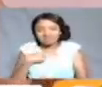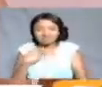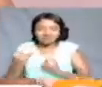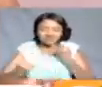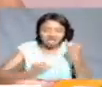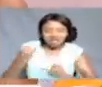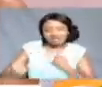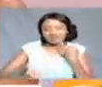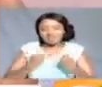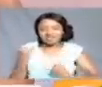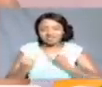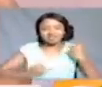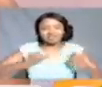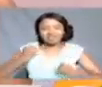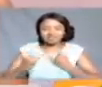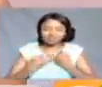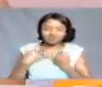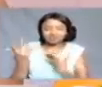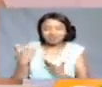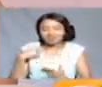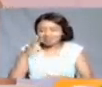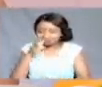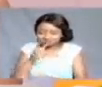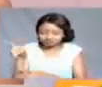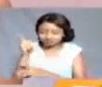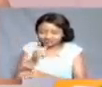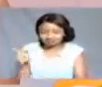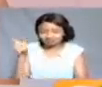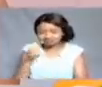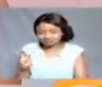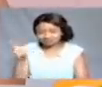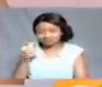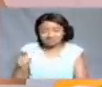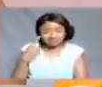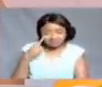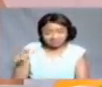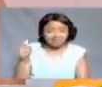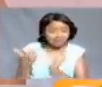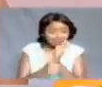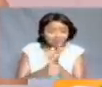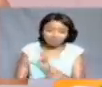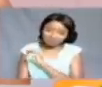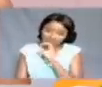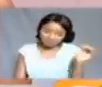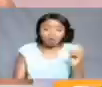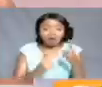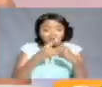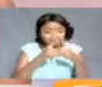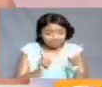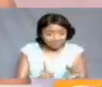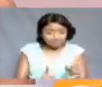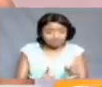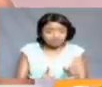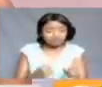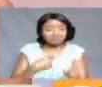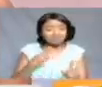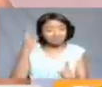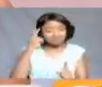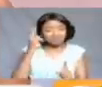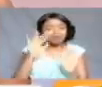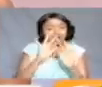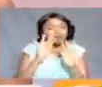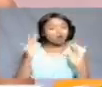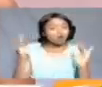be entertained and or engaged. So I think there's absolutely nothing wrong with that. However, I do think globally, not just in